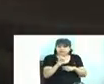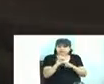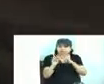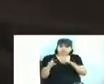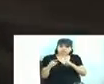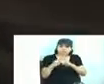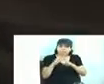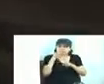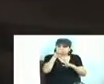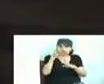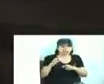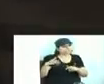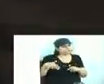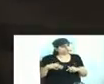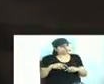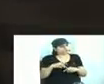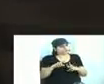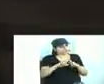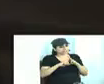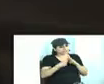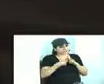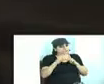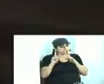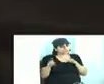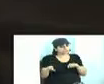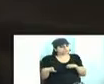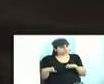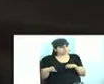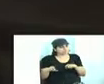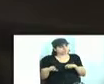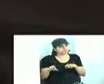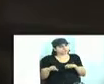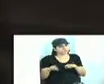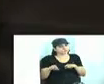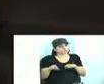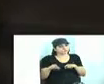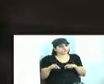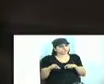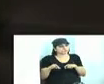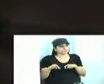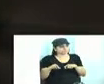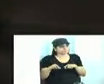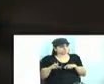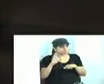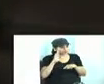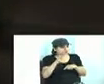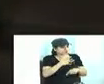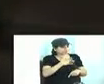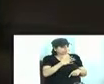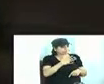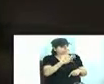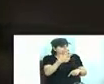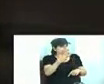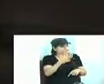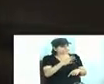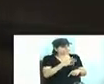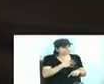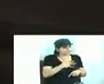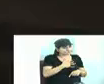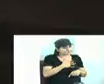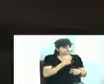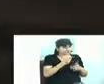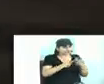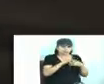you haven't yet even begun to answer? Would that cause your heart to sing? And what kind